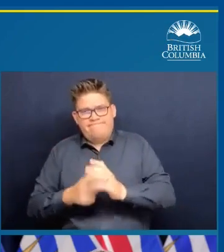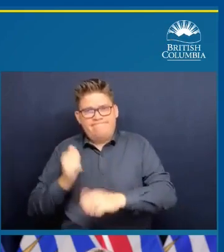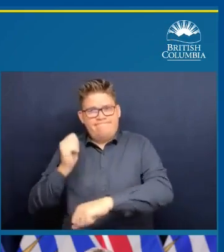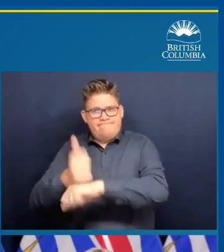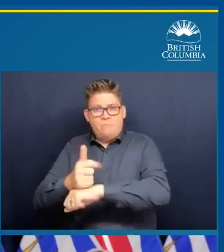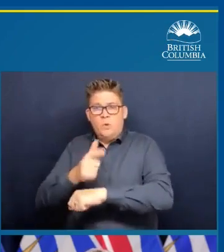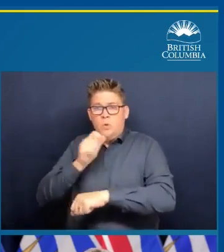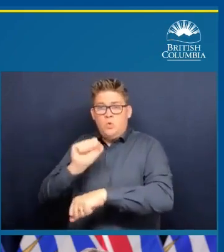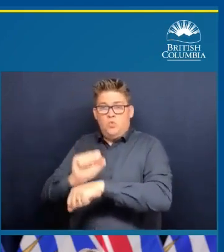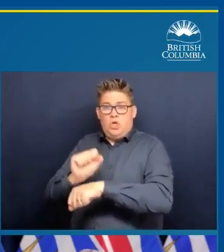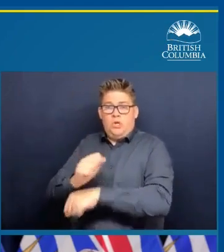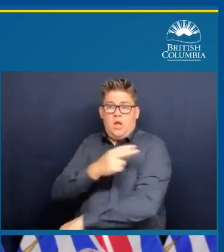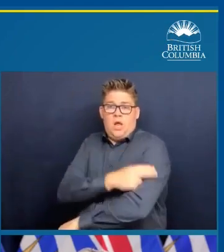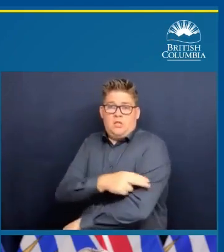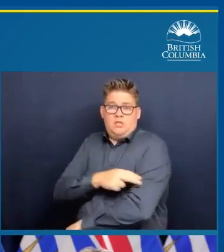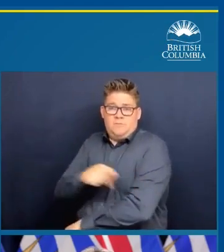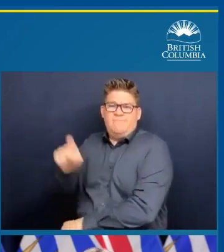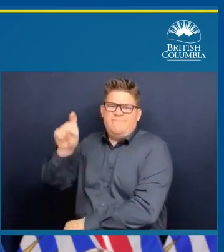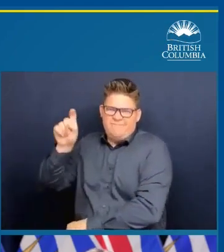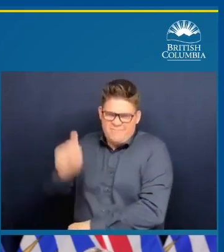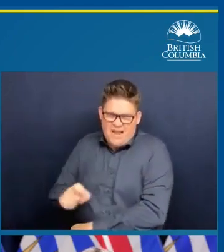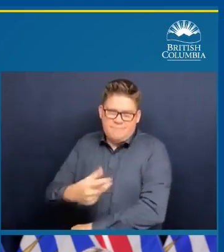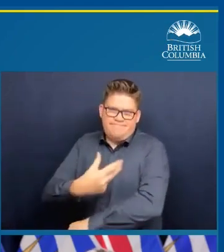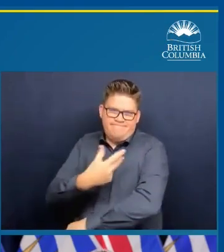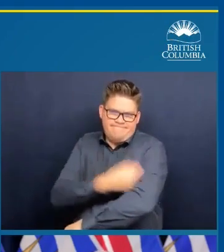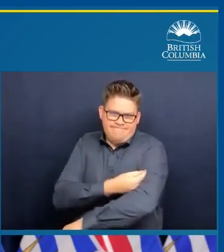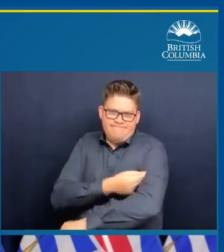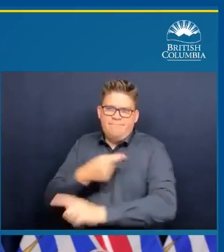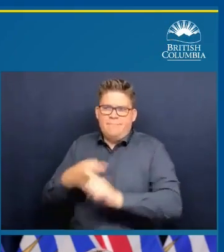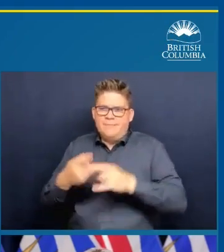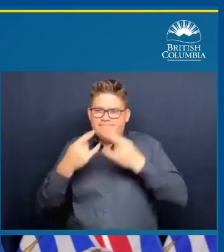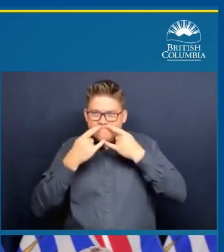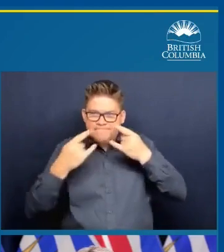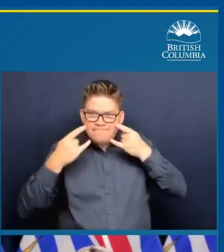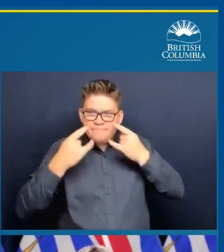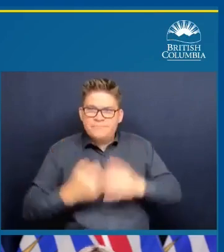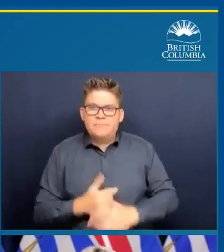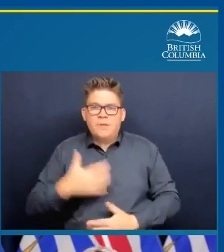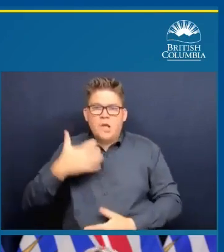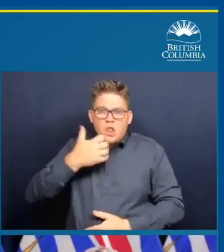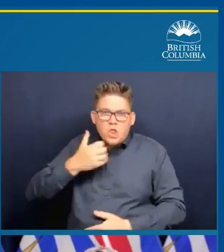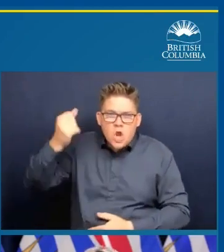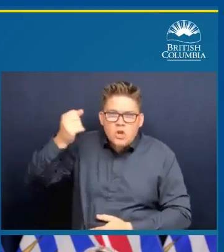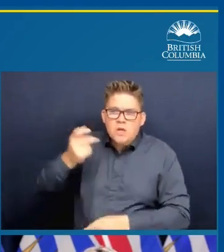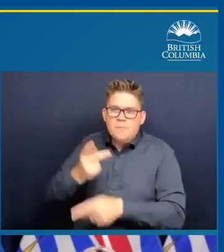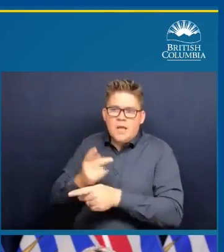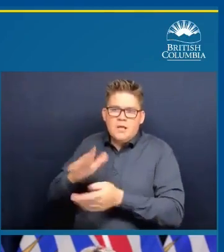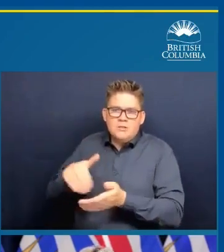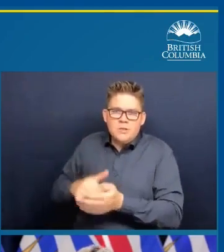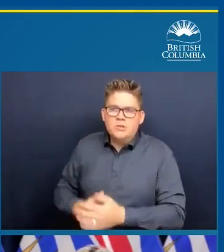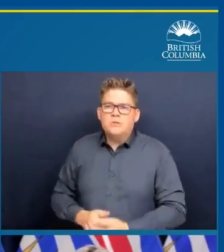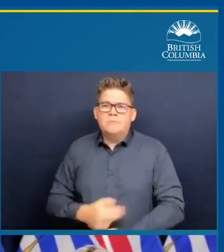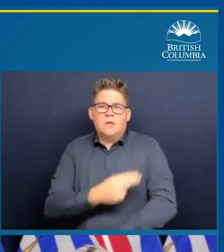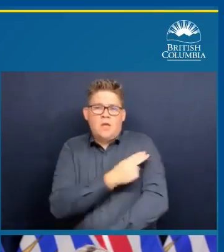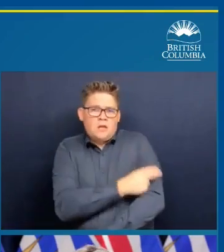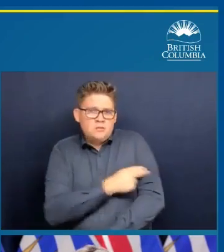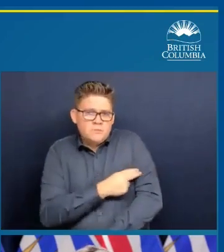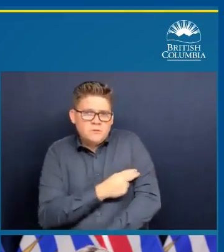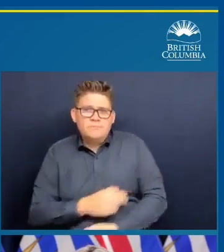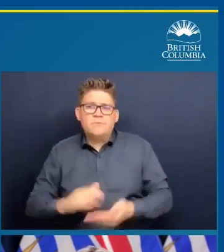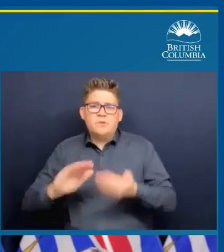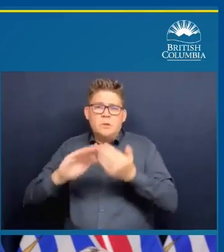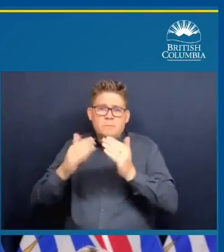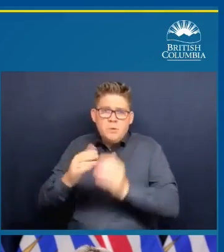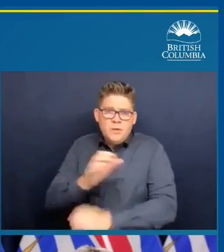and everybody in long-term care, hospitals, vaccination clinics, community clinics wears masks throughout this respiratory